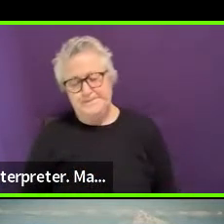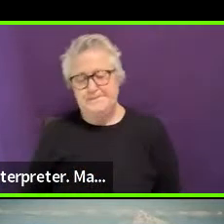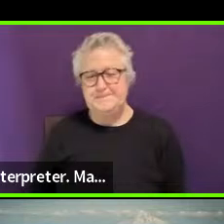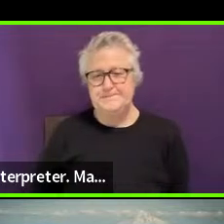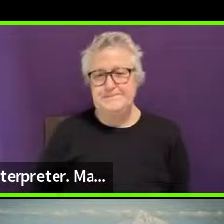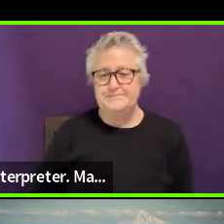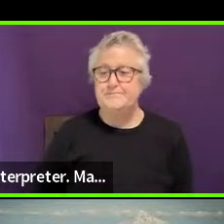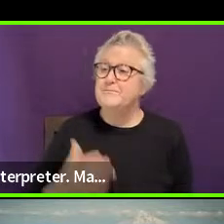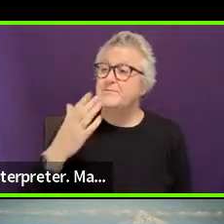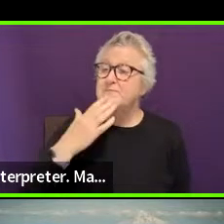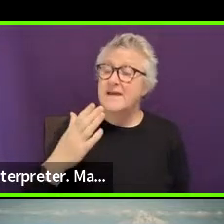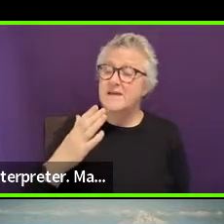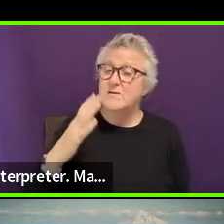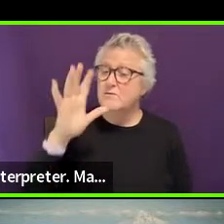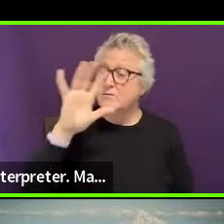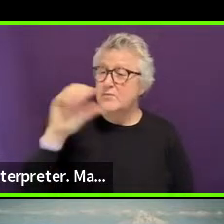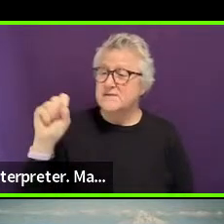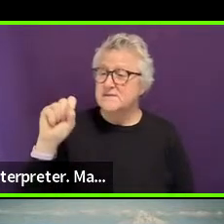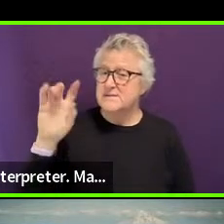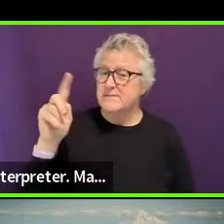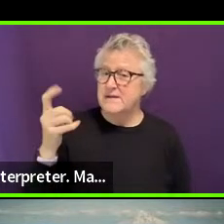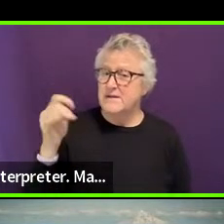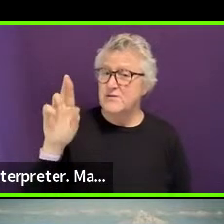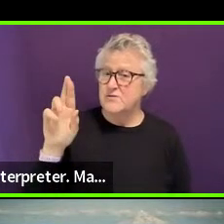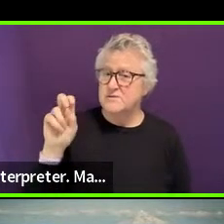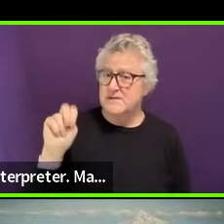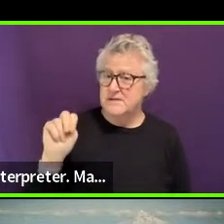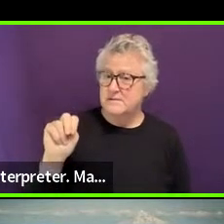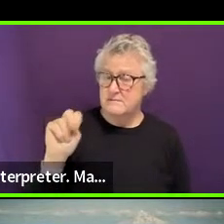Thank you, President Peterson. Any additional comments?